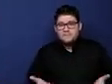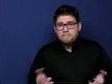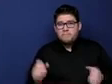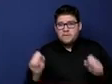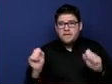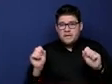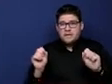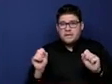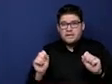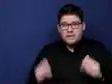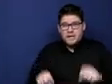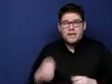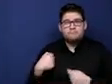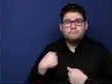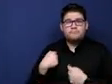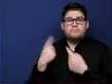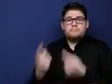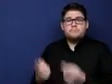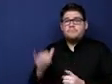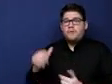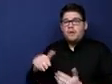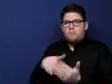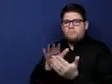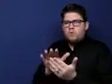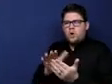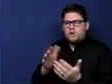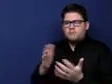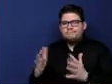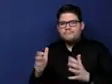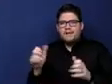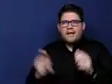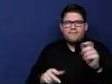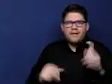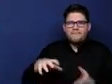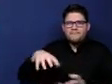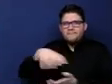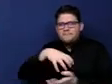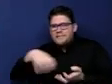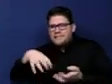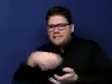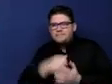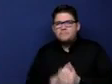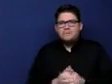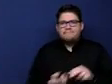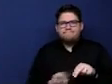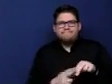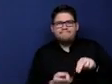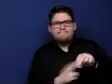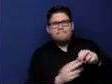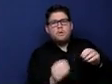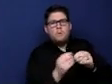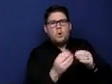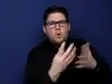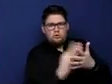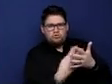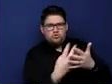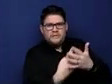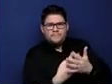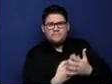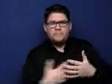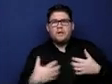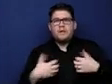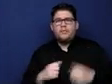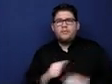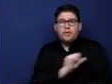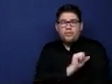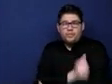We have been doing a combination of that as we've increased the screening that we've been doing. The health